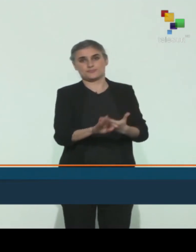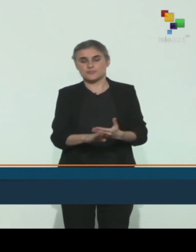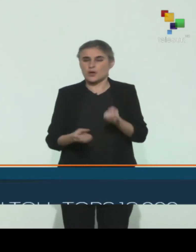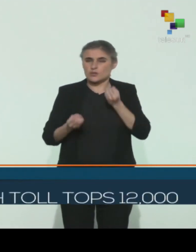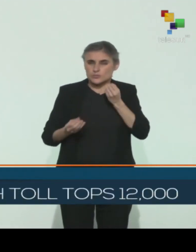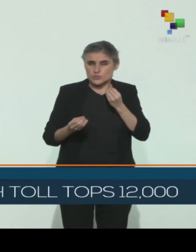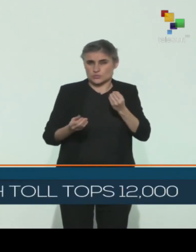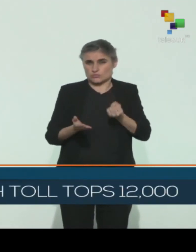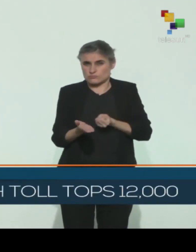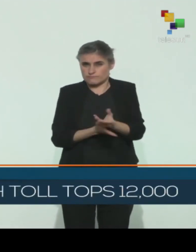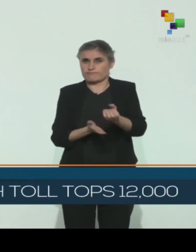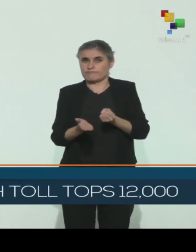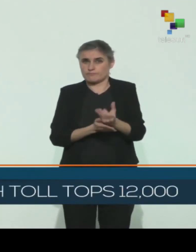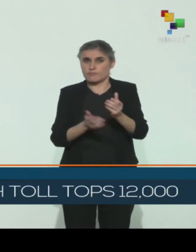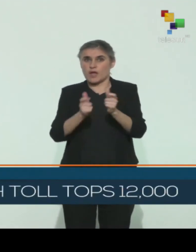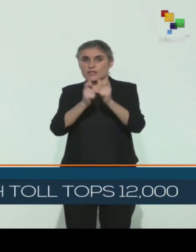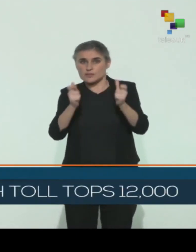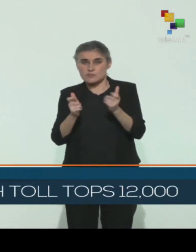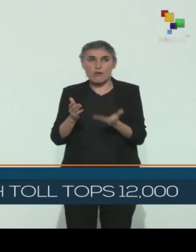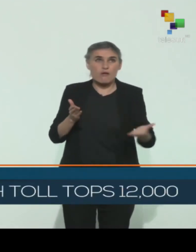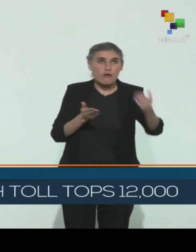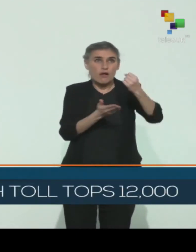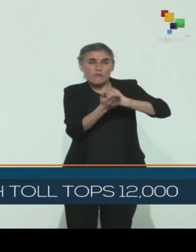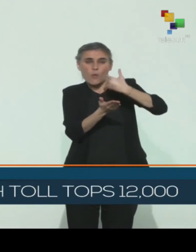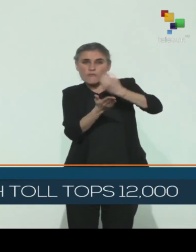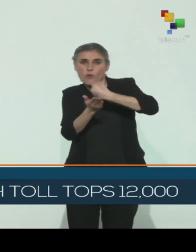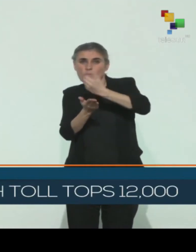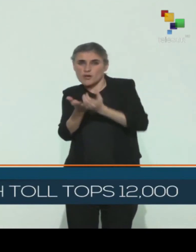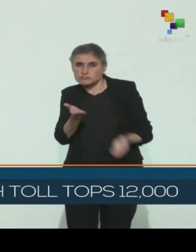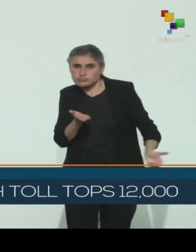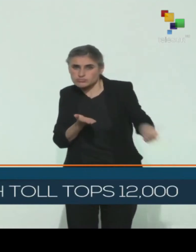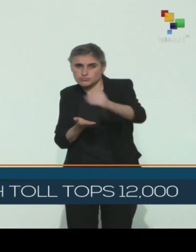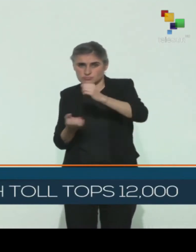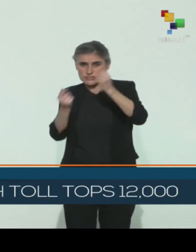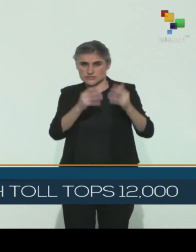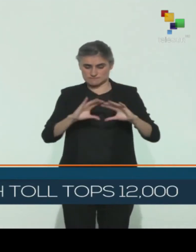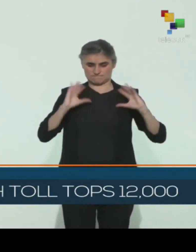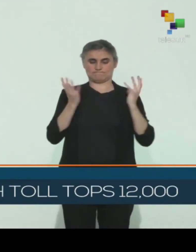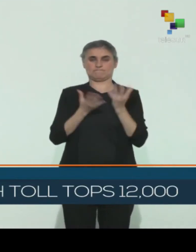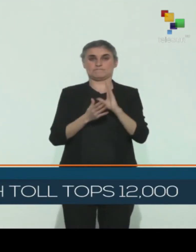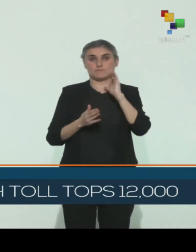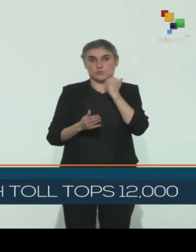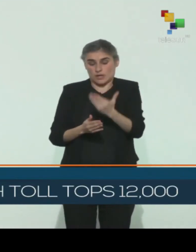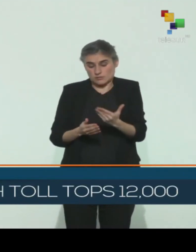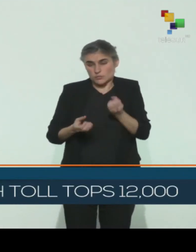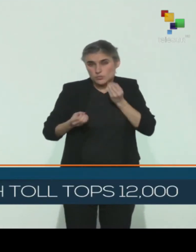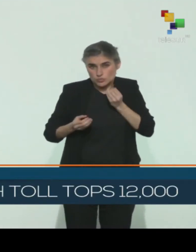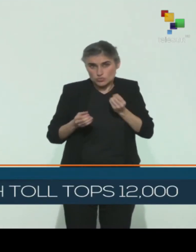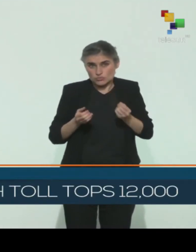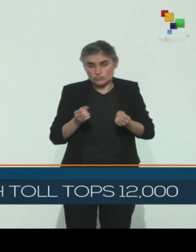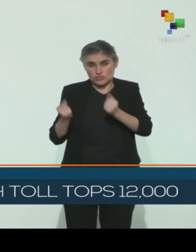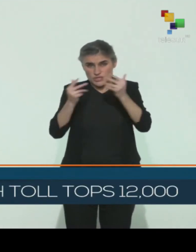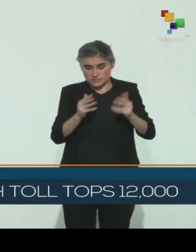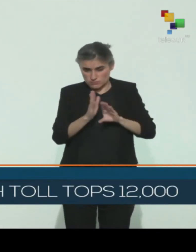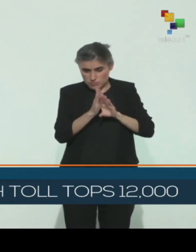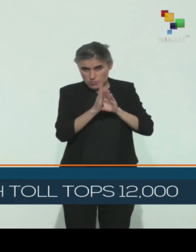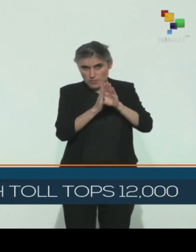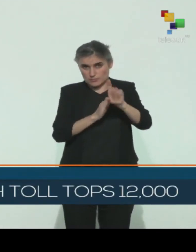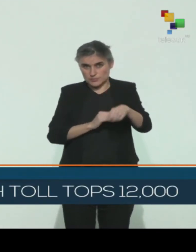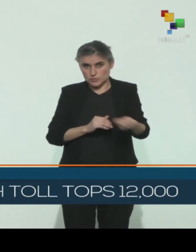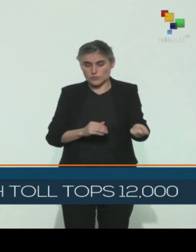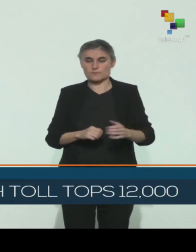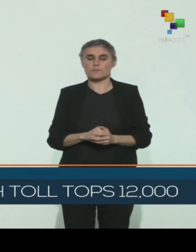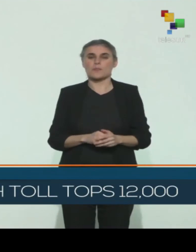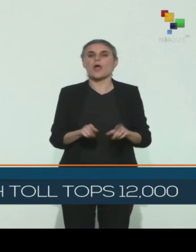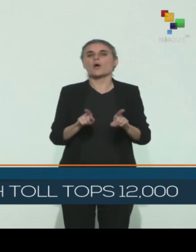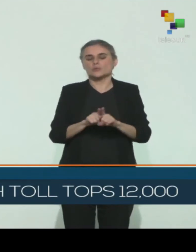establishments are sending us their data every day, which explains the increase in this figure. As you know, we had a technical incident at the National